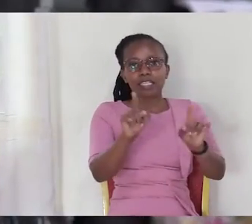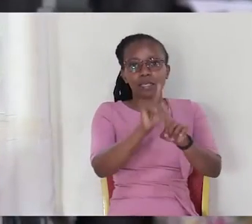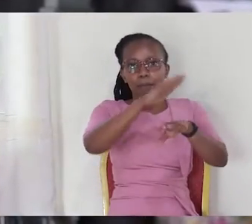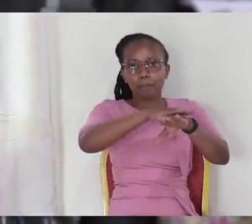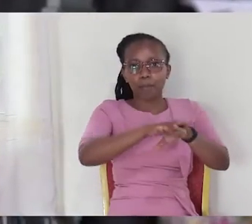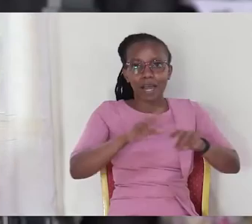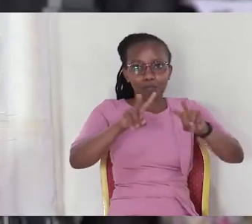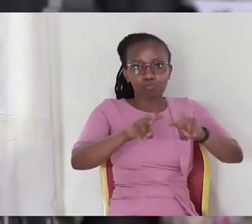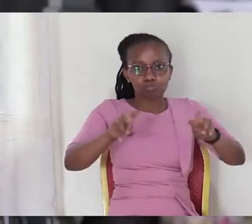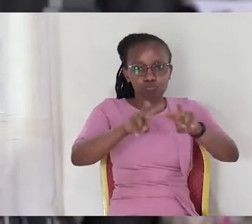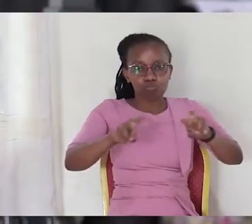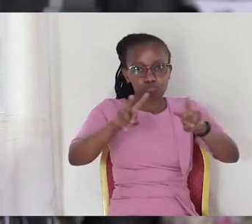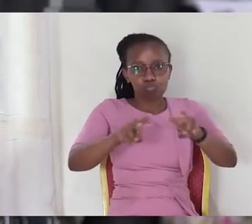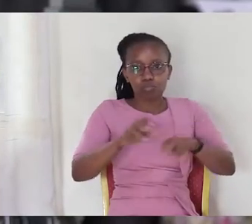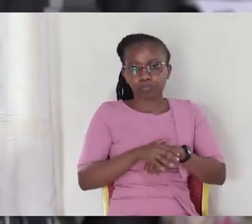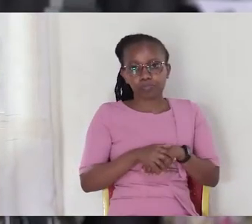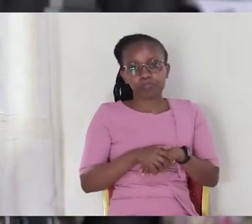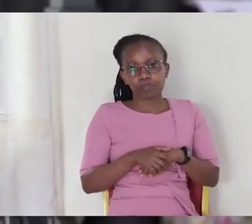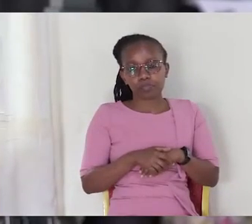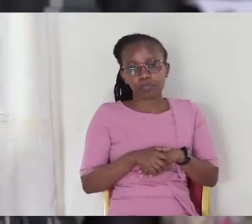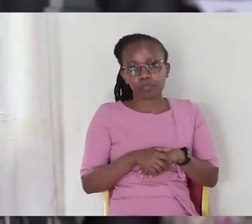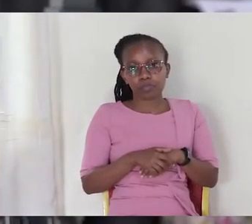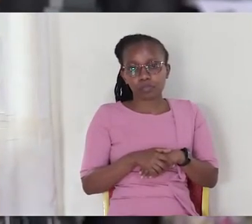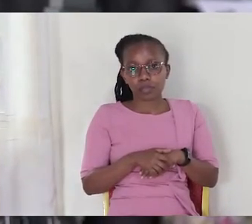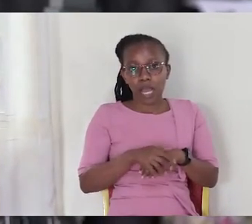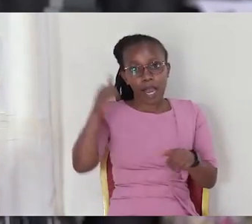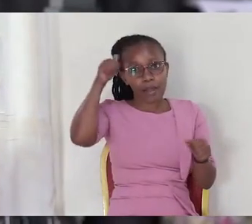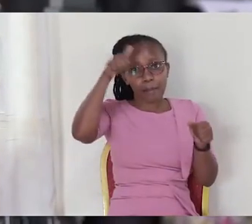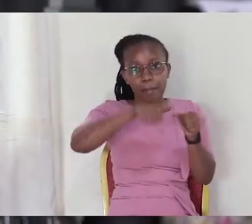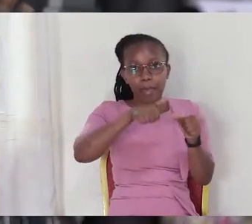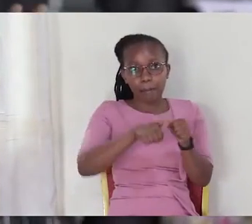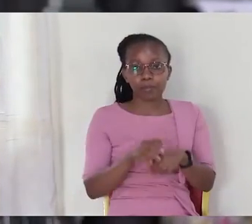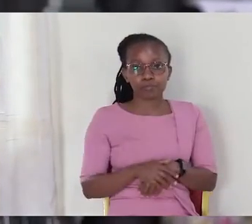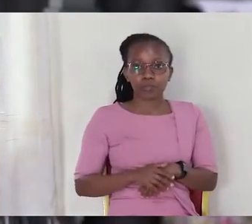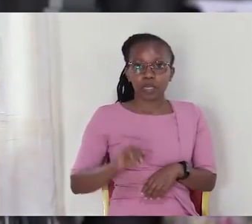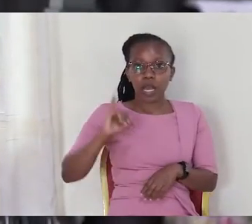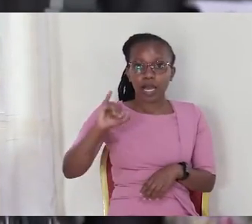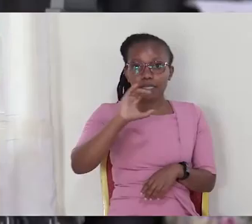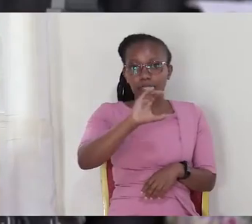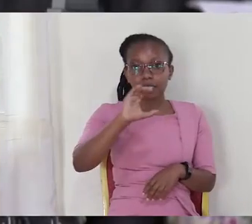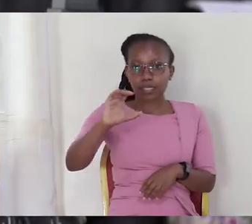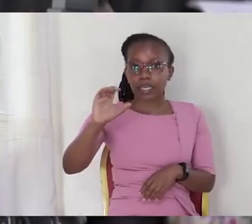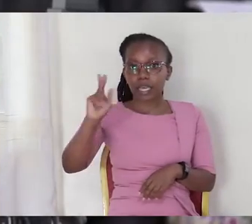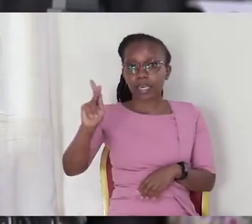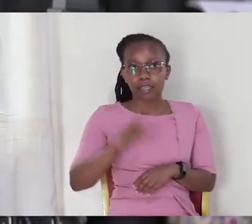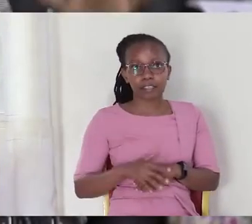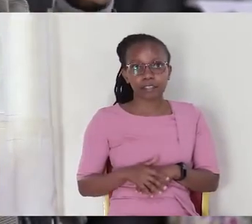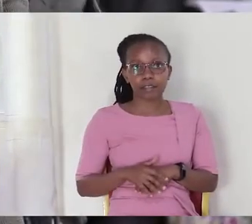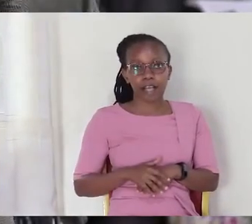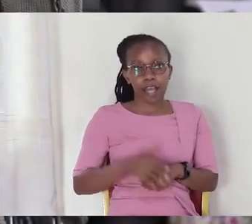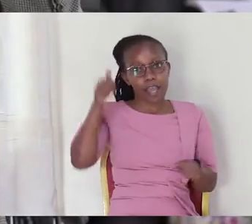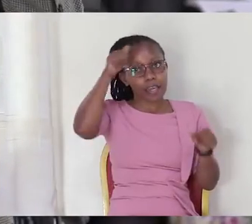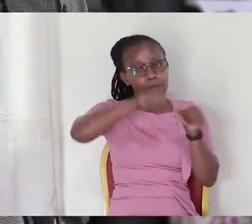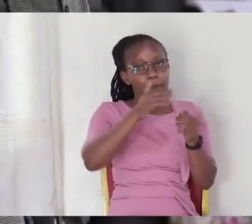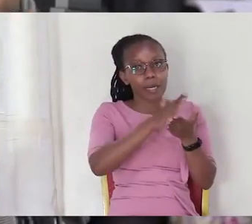investigations and prosecution as a form of deterrence. I remember on the ICC case, it was a lesson. I remember some